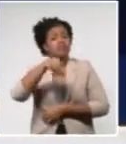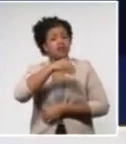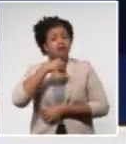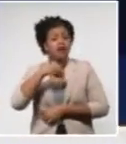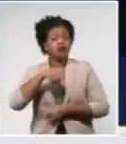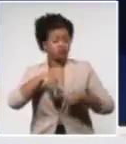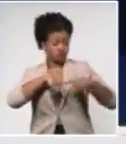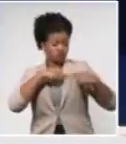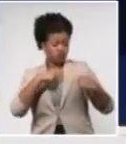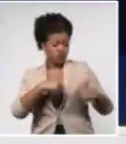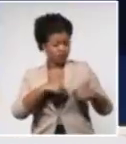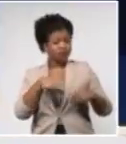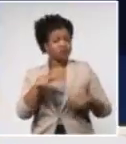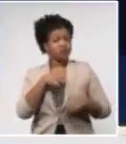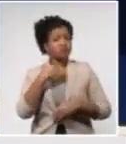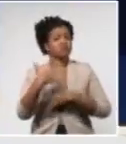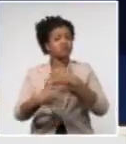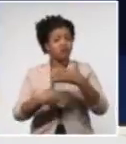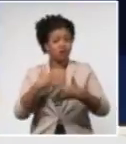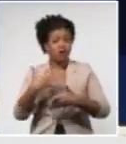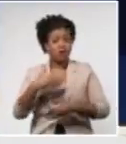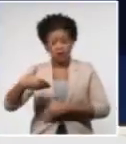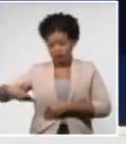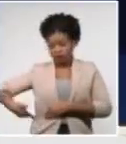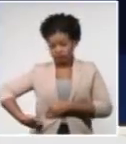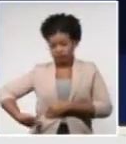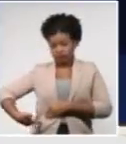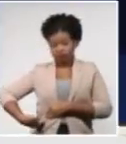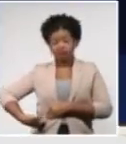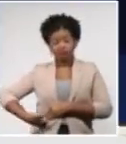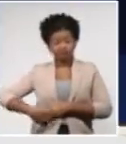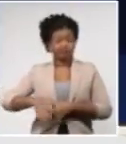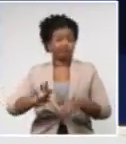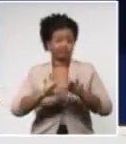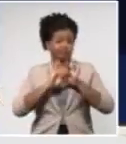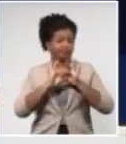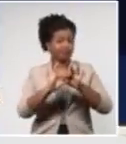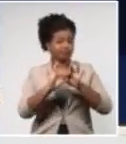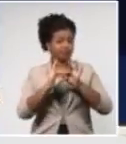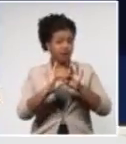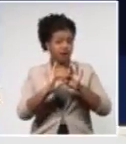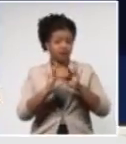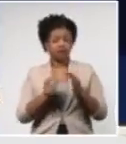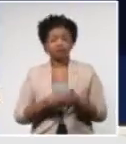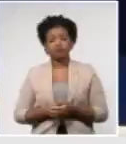and diabetes mellitus, and chronic renal insufficiency. This patient